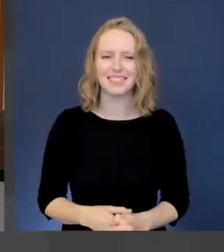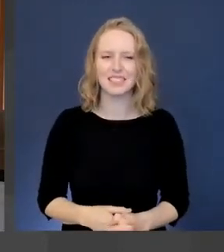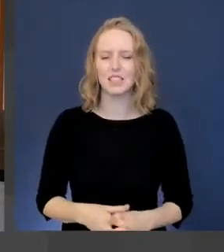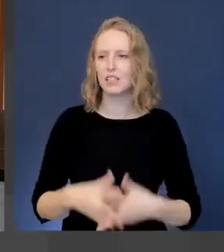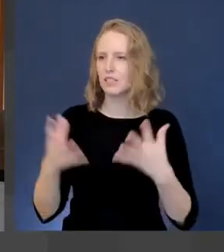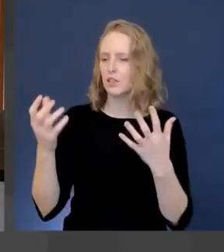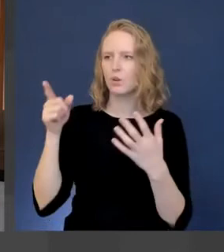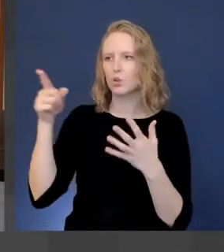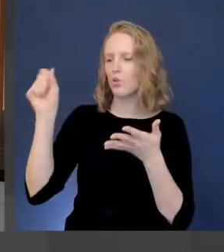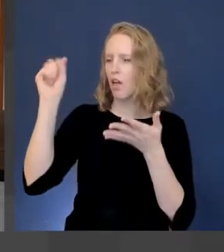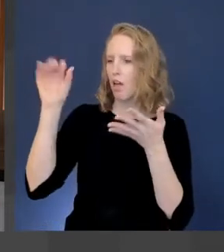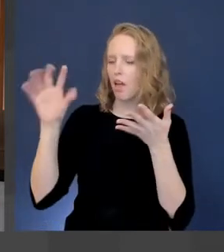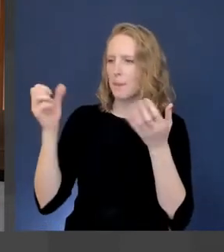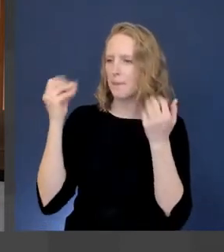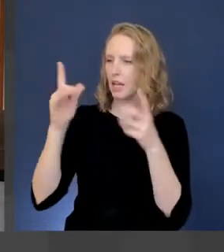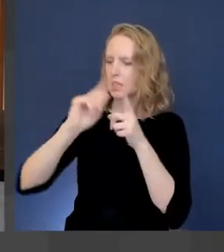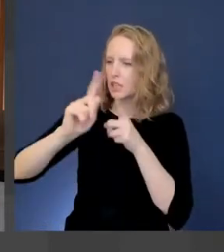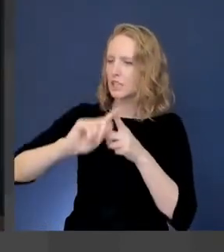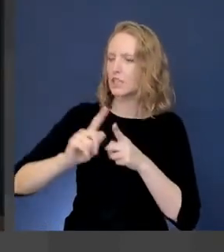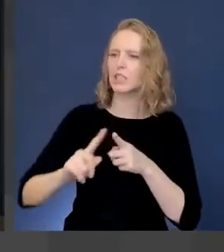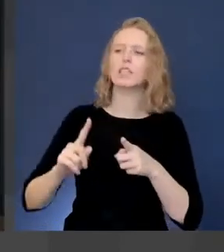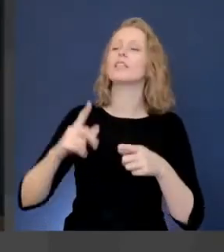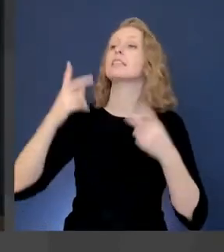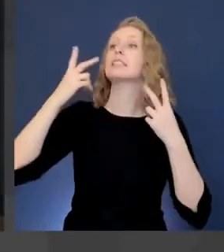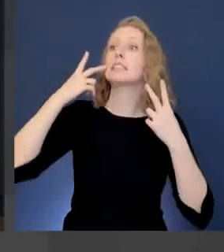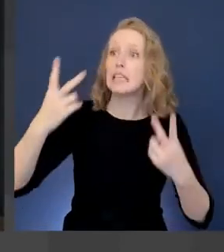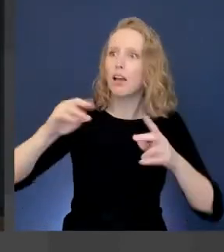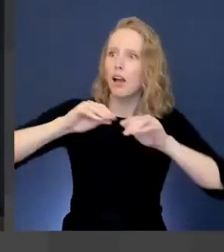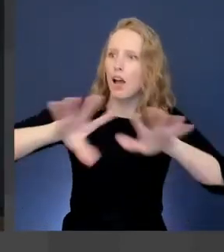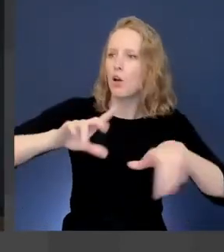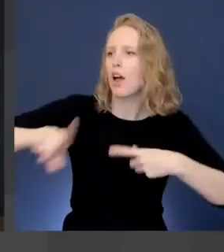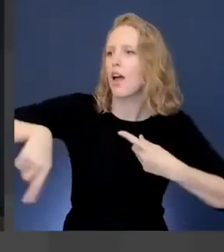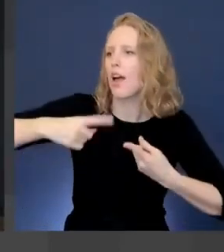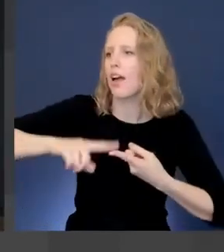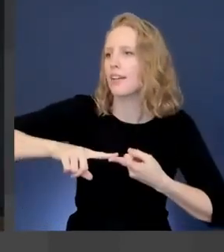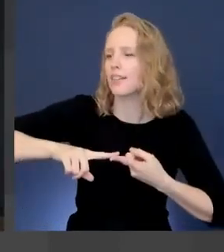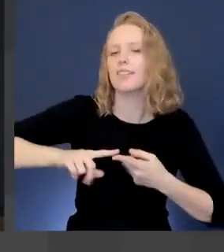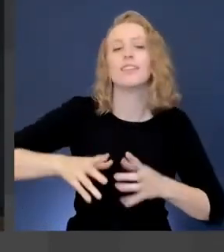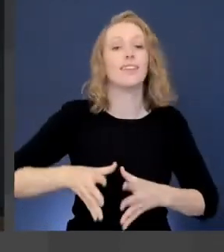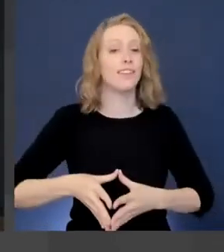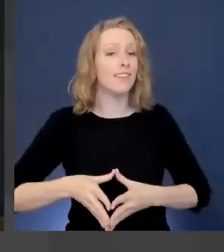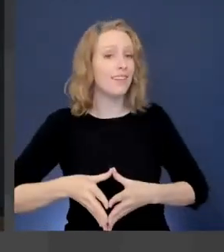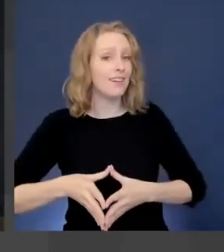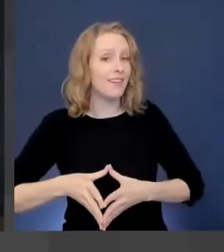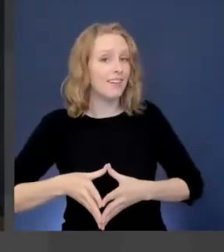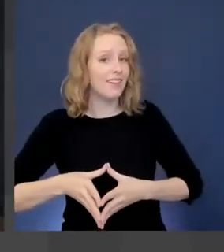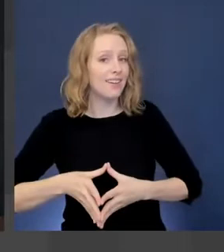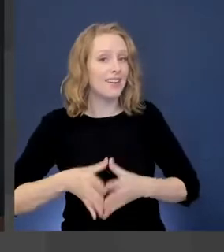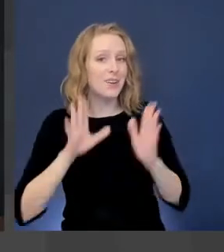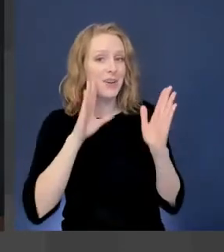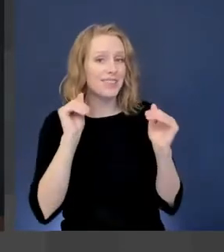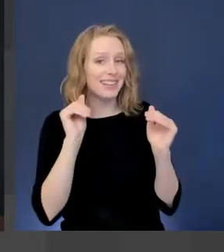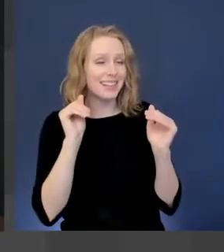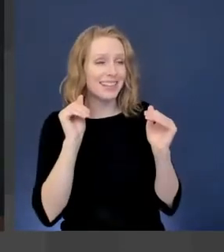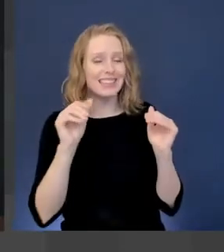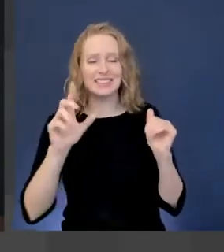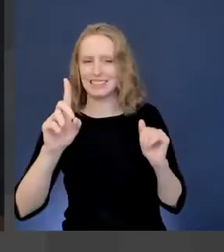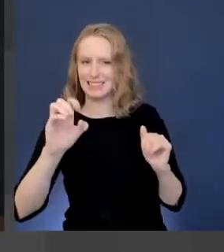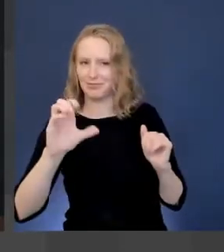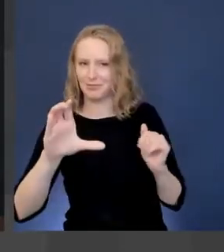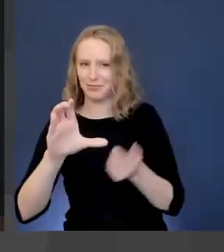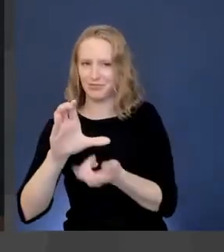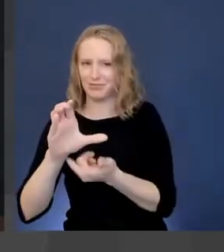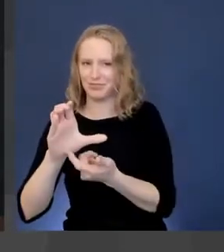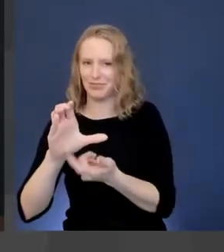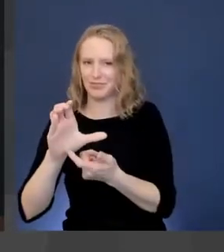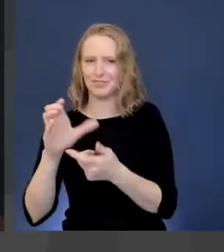but Yeah. when will people get to see them? Right. We'll get to see them. Hopefully everyone will get to play in December. December. So very, very